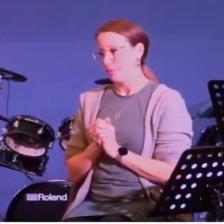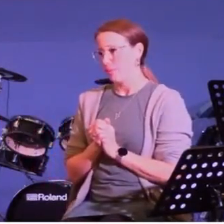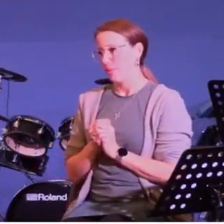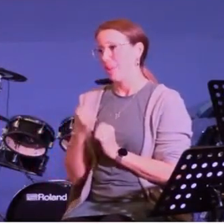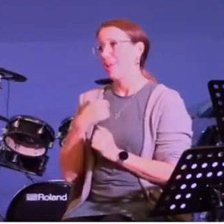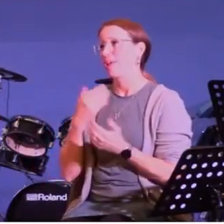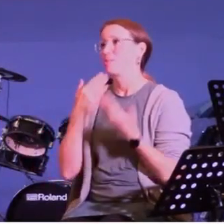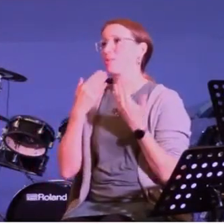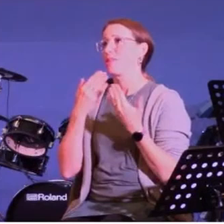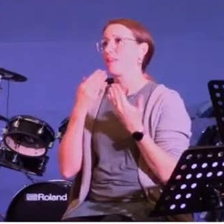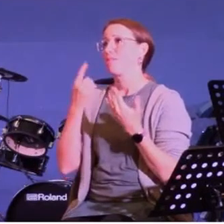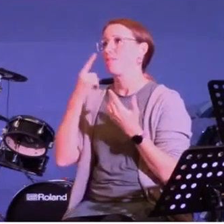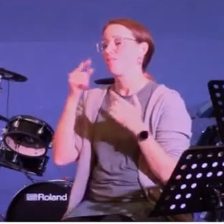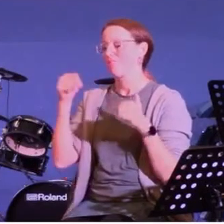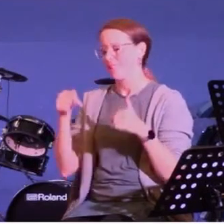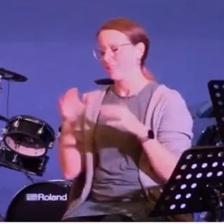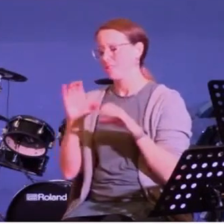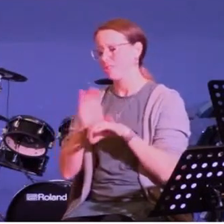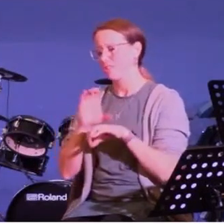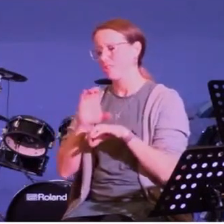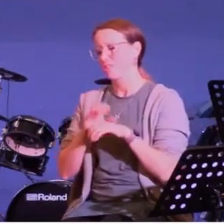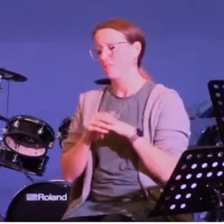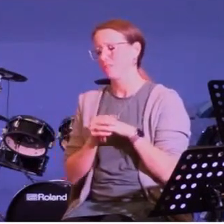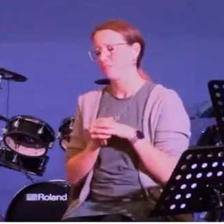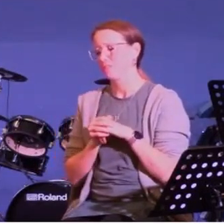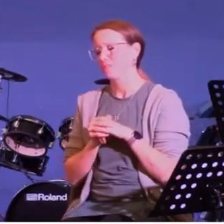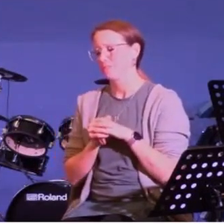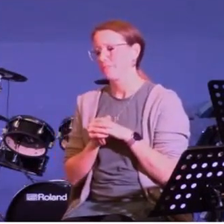I'm so thankful for this church.